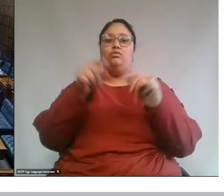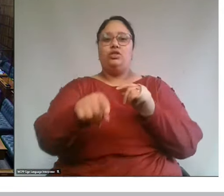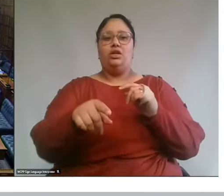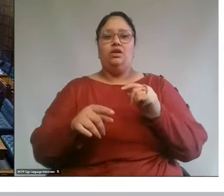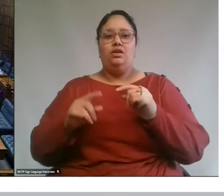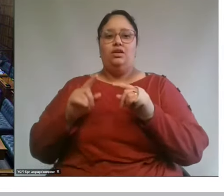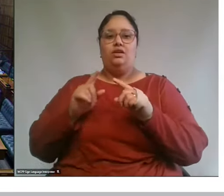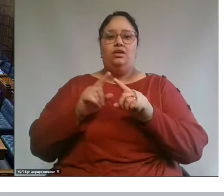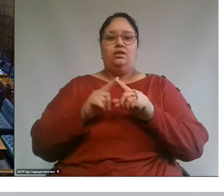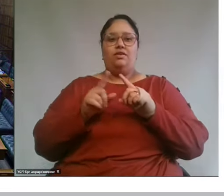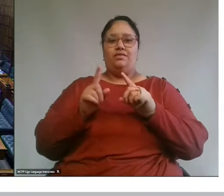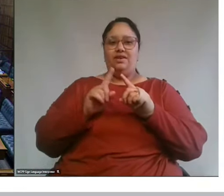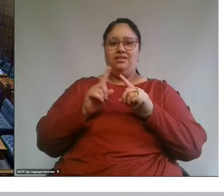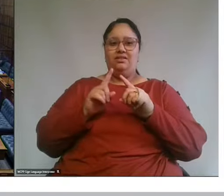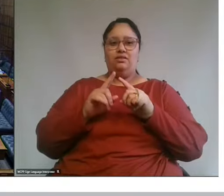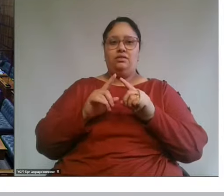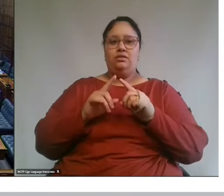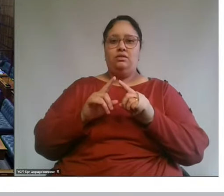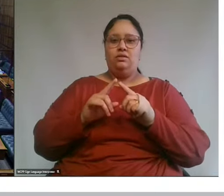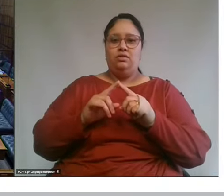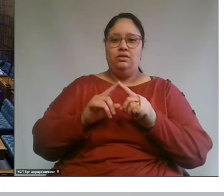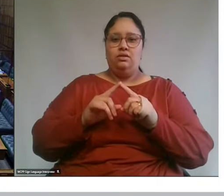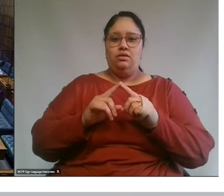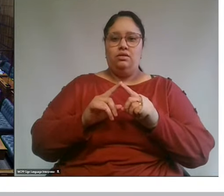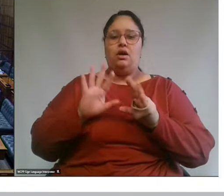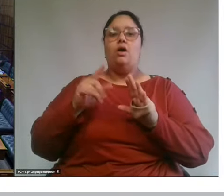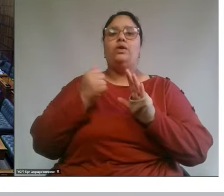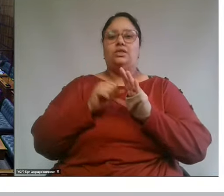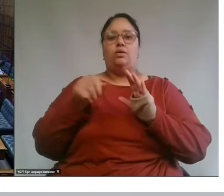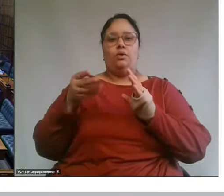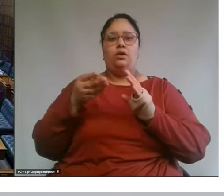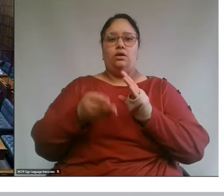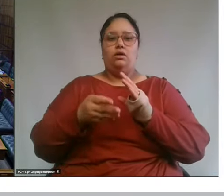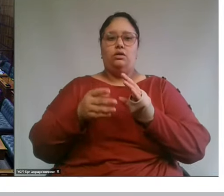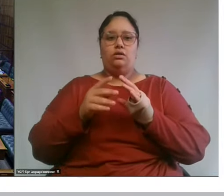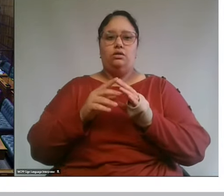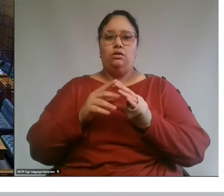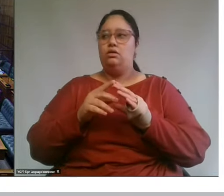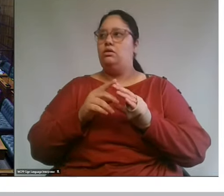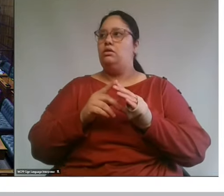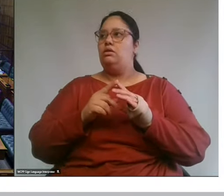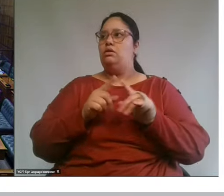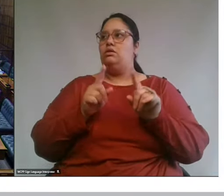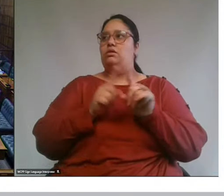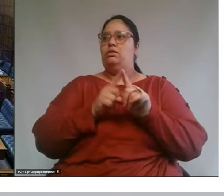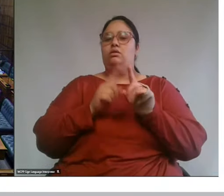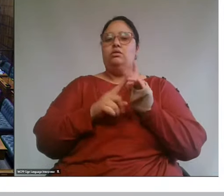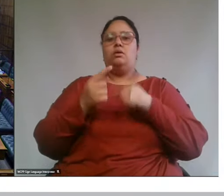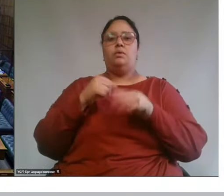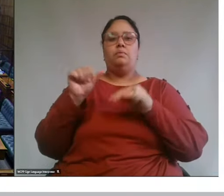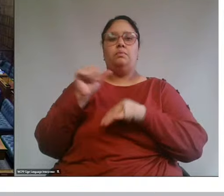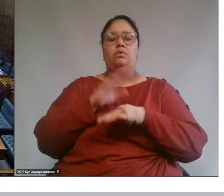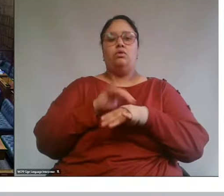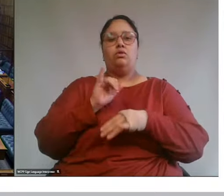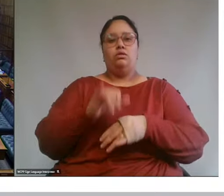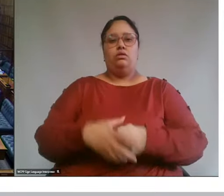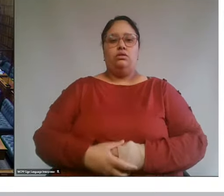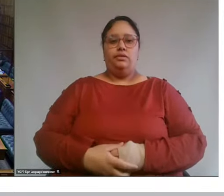um I don't know if if anybody can yeah okay so that I'll come back to you on that